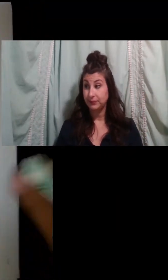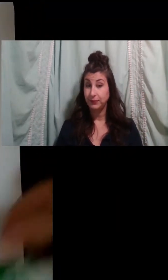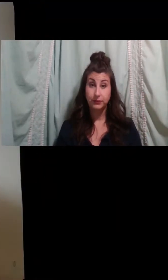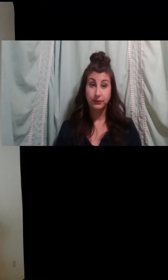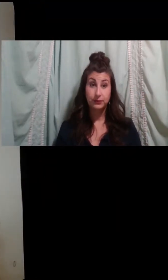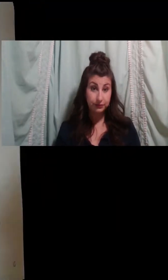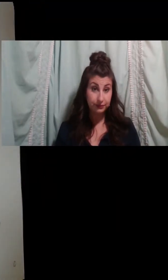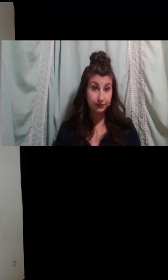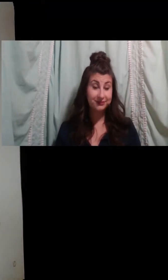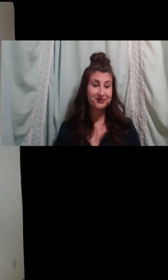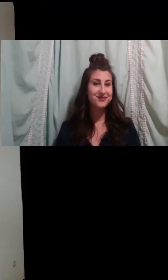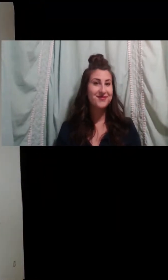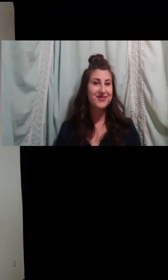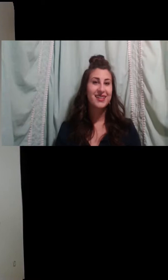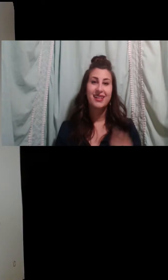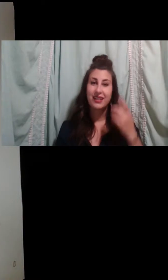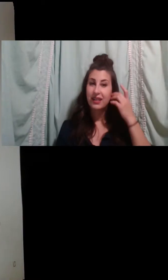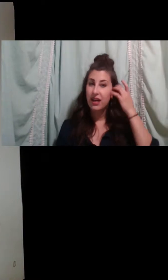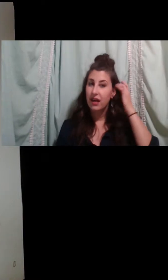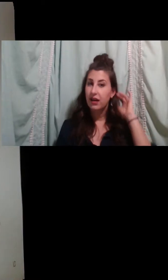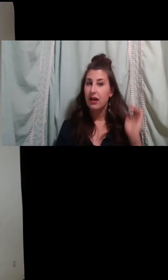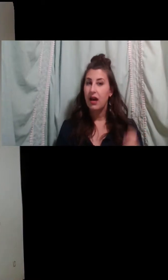All right, so